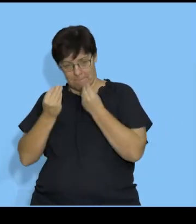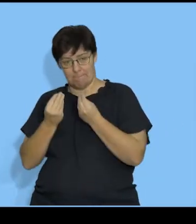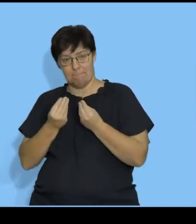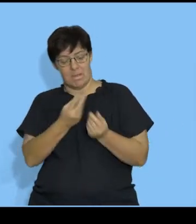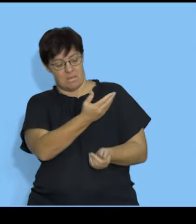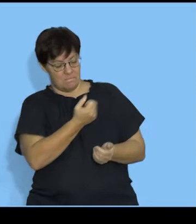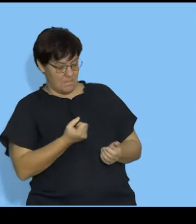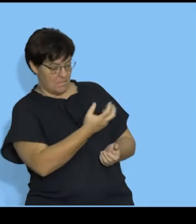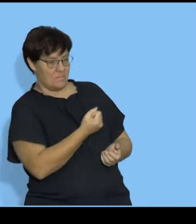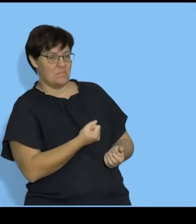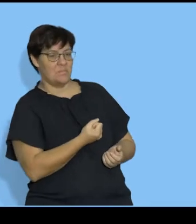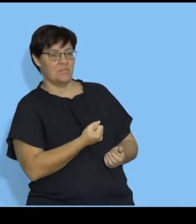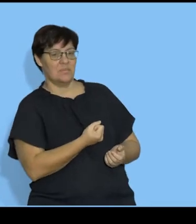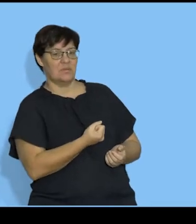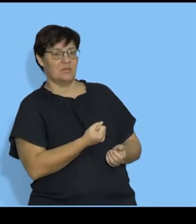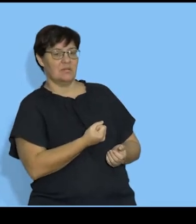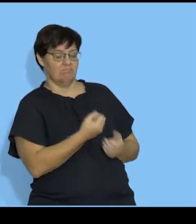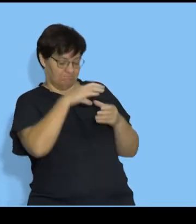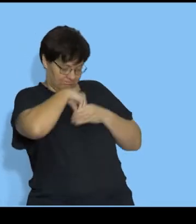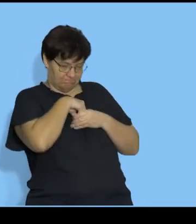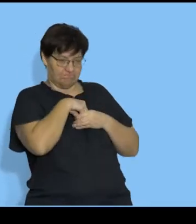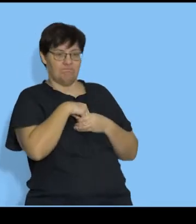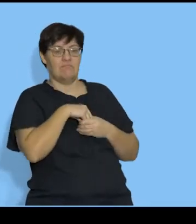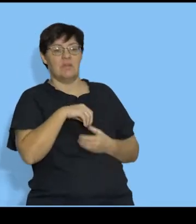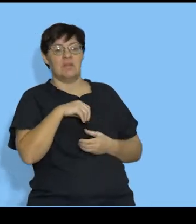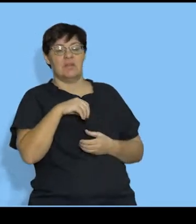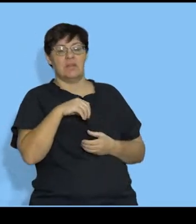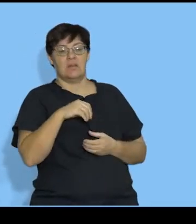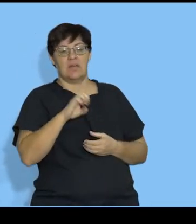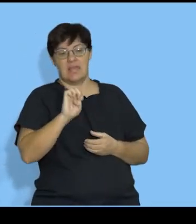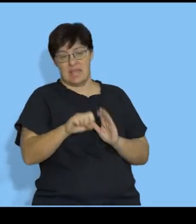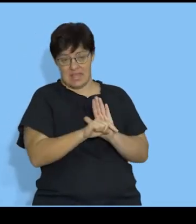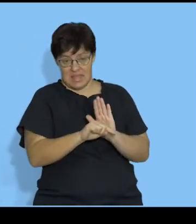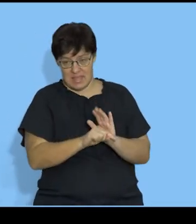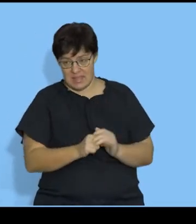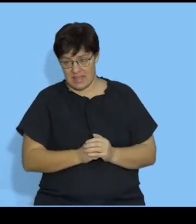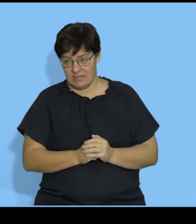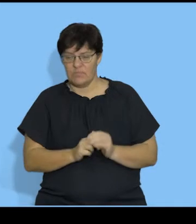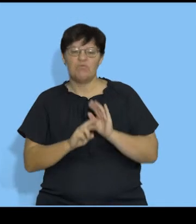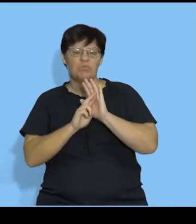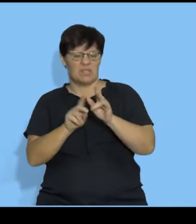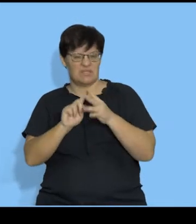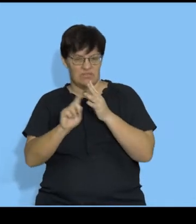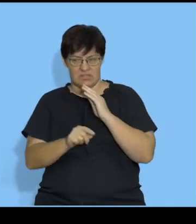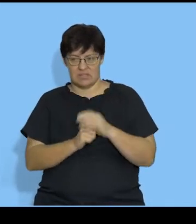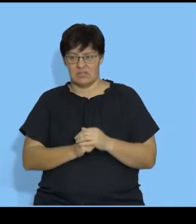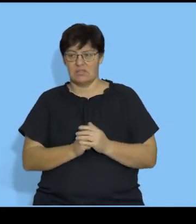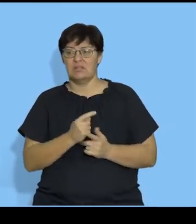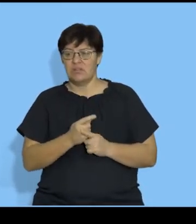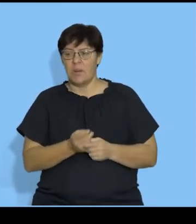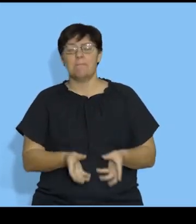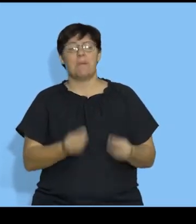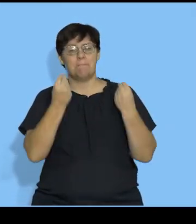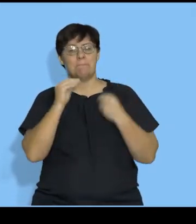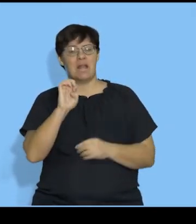is actually can be represented in a different way. Okay, so oxygen takes the electrons, but where are these